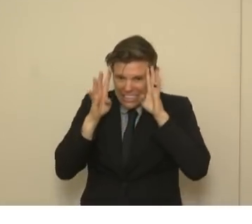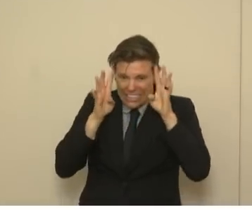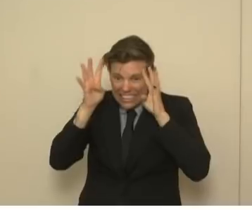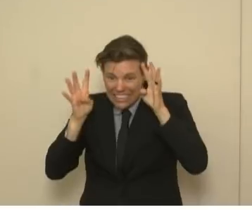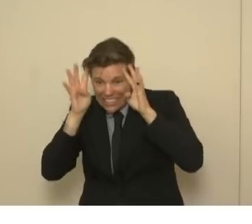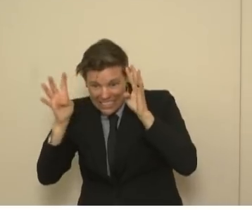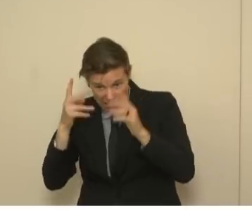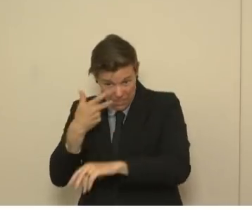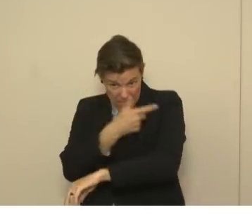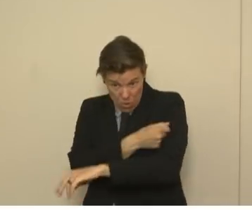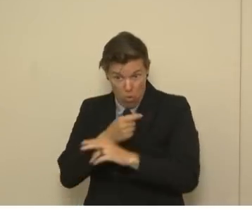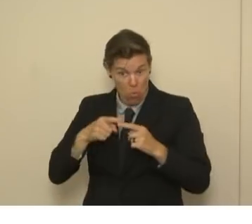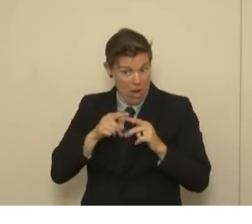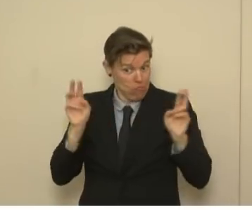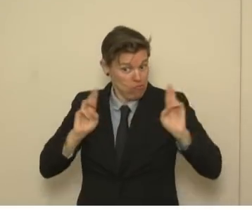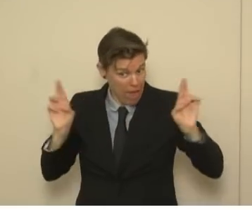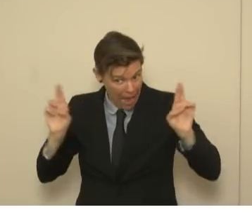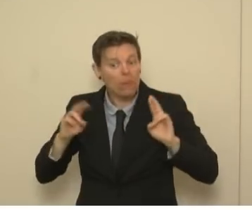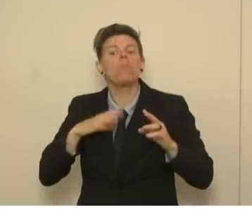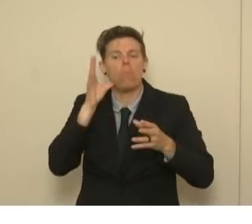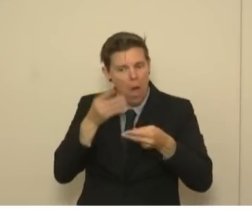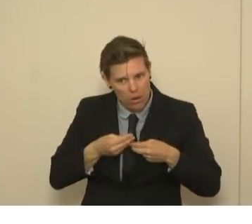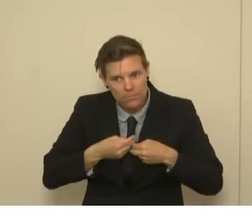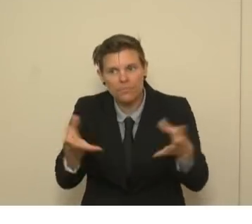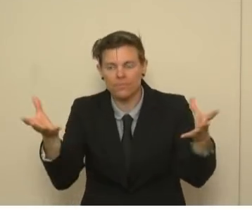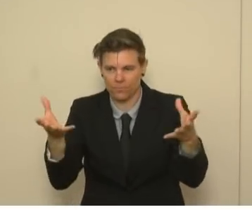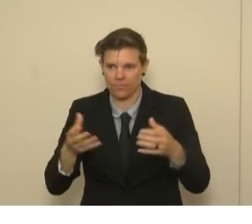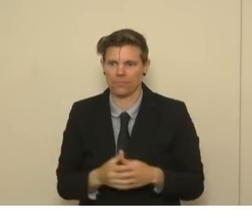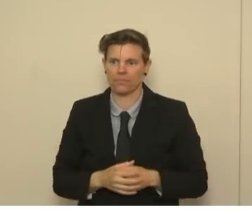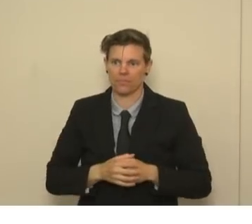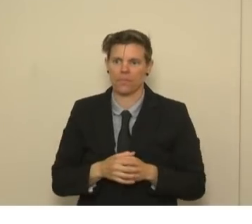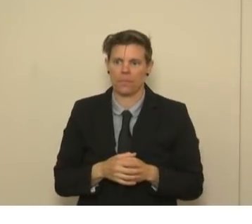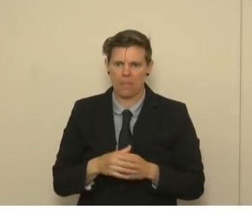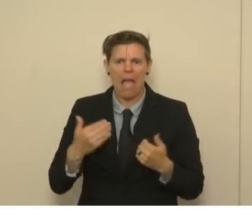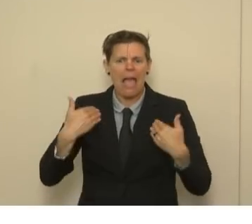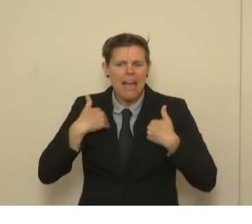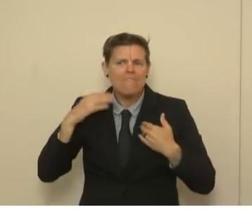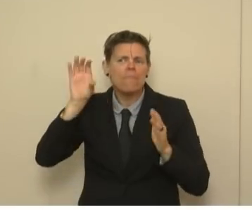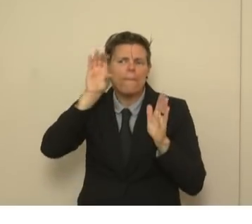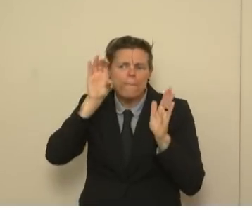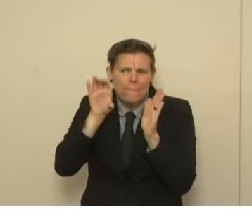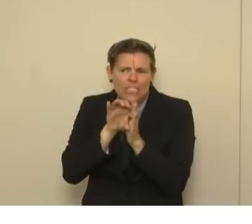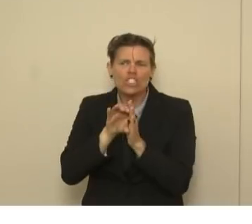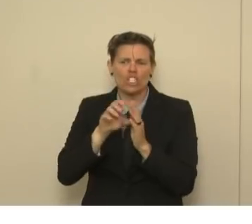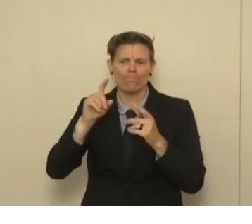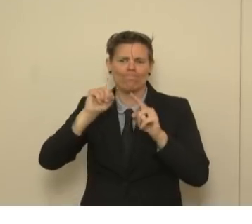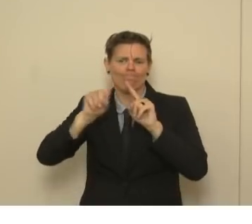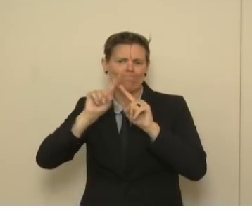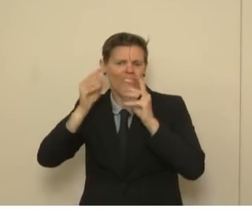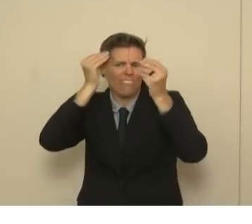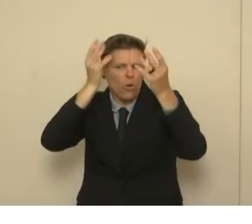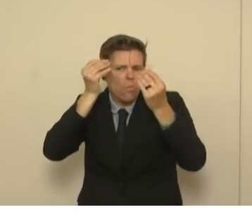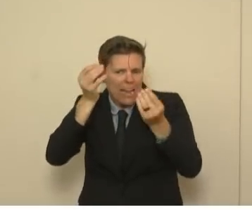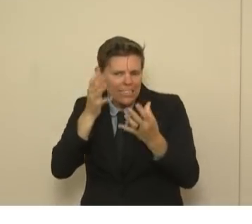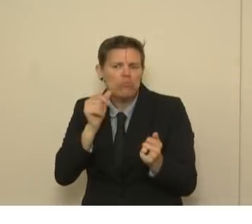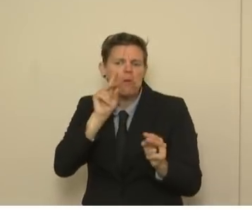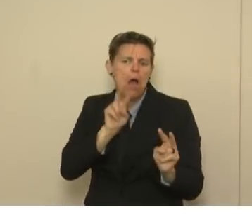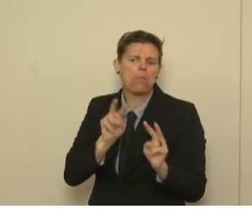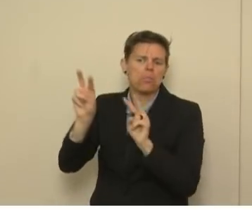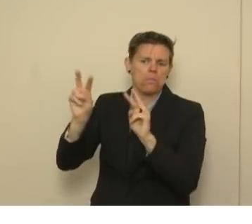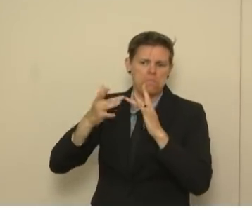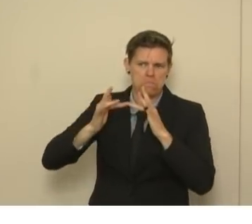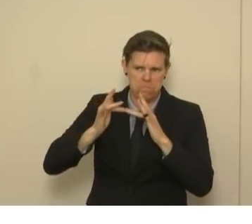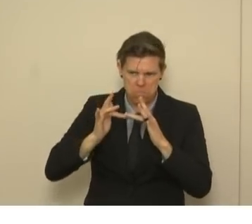an infographic, and I just want to say a couple things about it. One thing is that this is United States companies that are developing vaccines